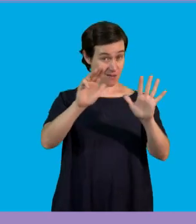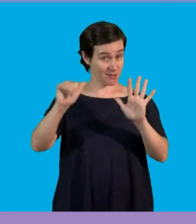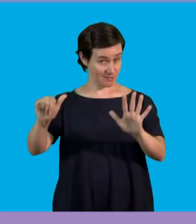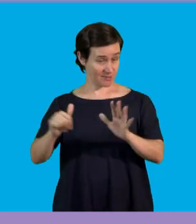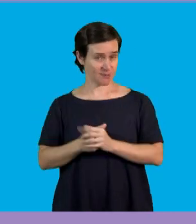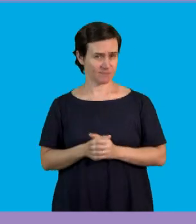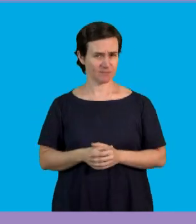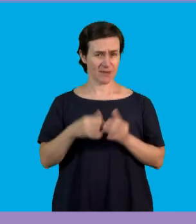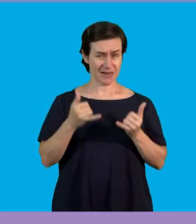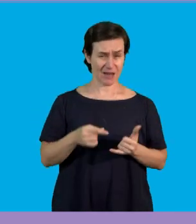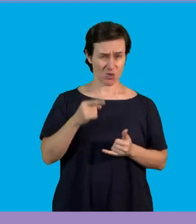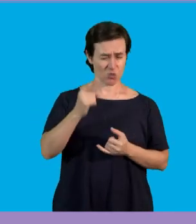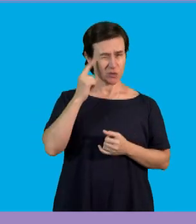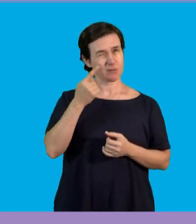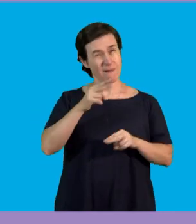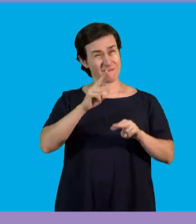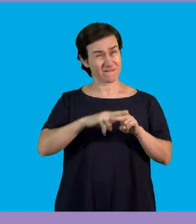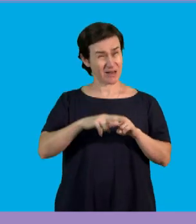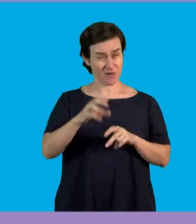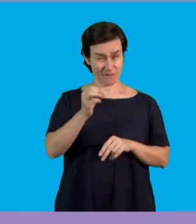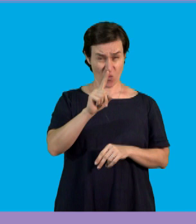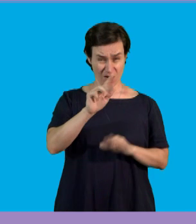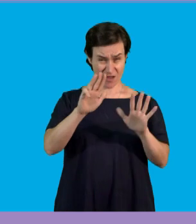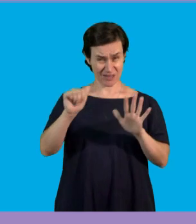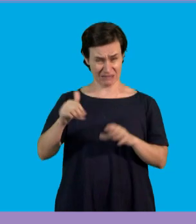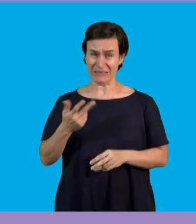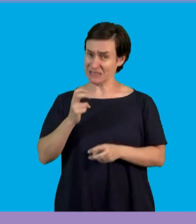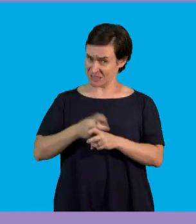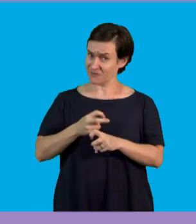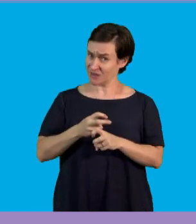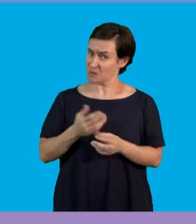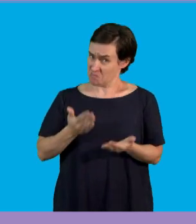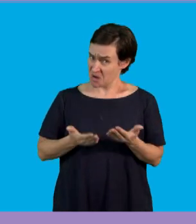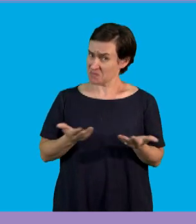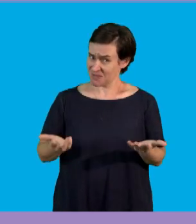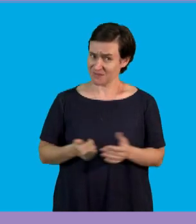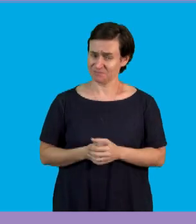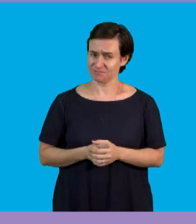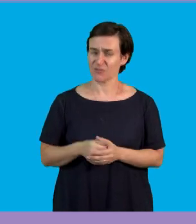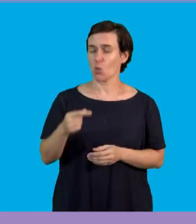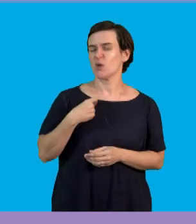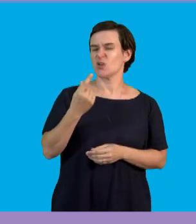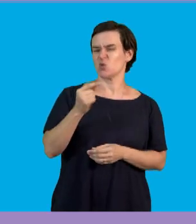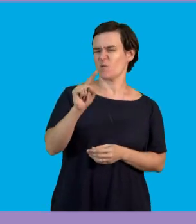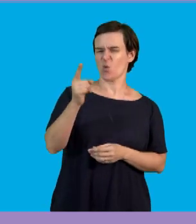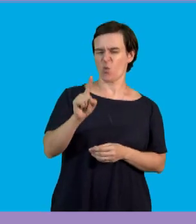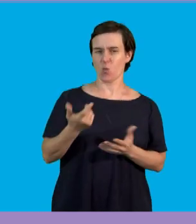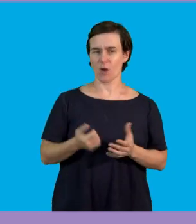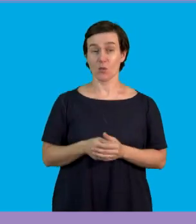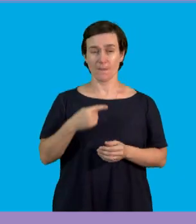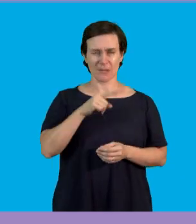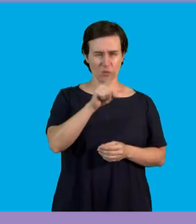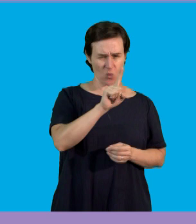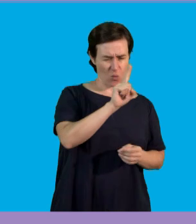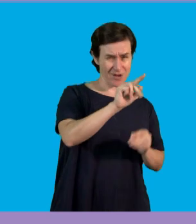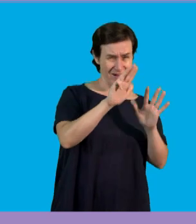196. Now, if you're thinking about the factors of 196, it might be a bit difficult. So what we're first going to do is to